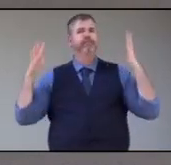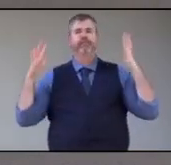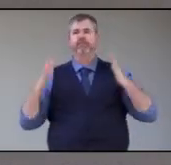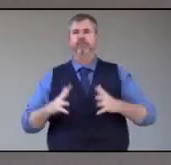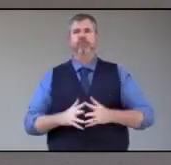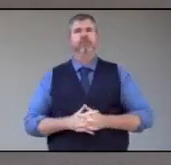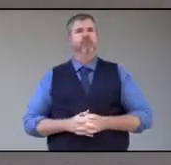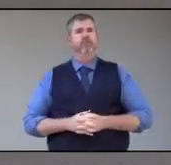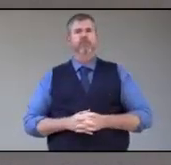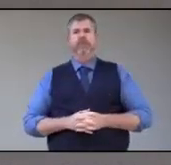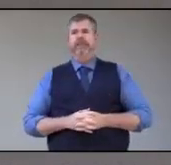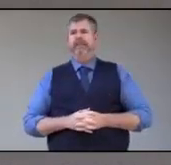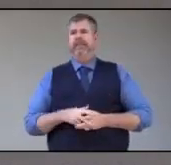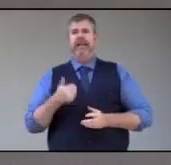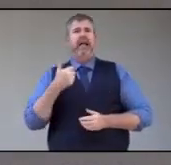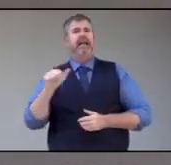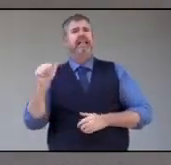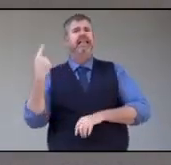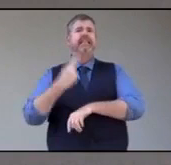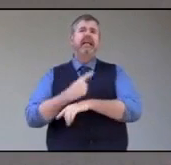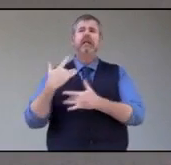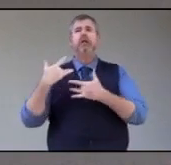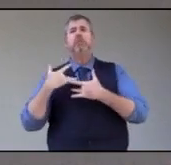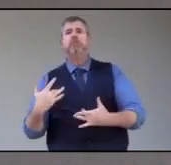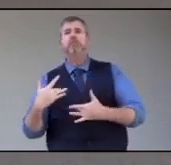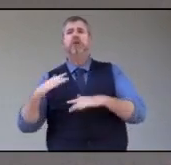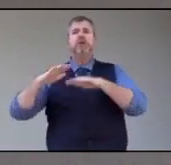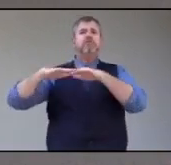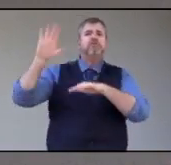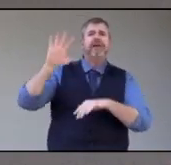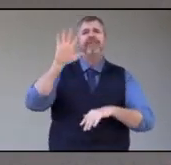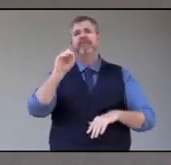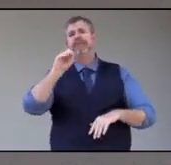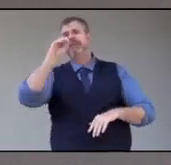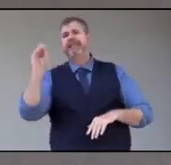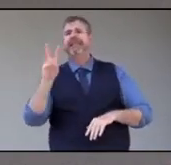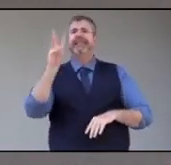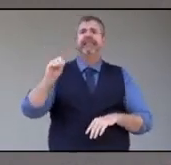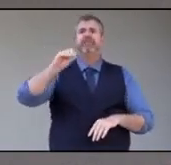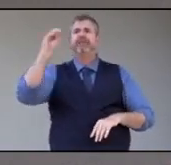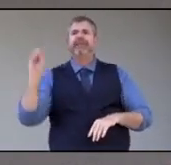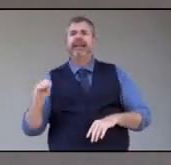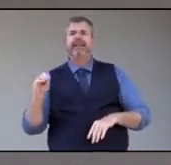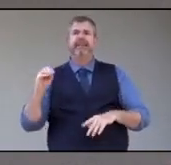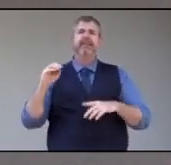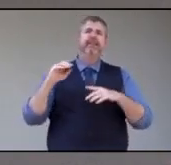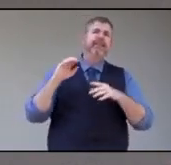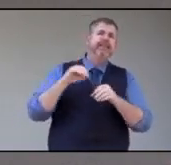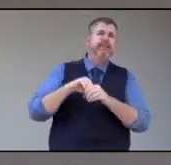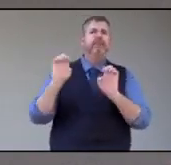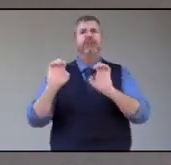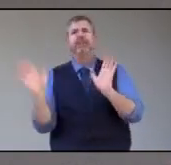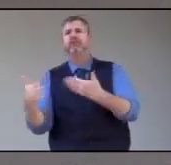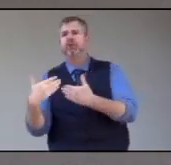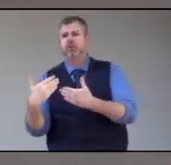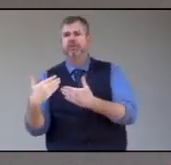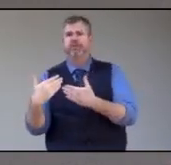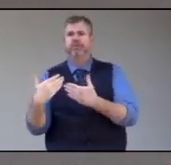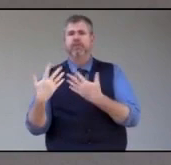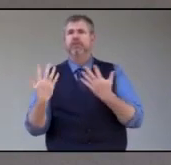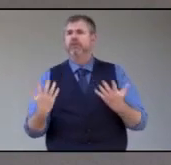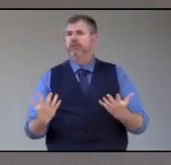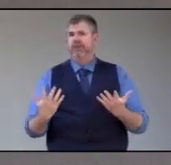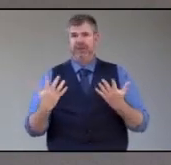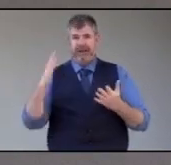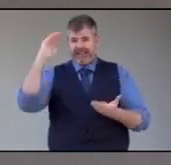more than 50 to 60 patients waiting in emergency rooms for a bed. This